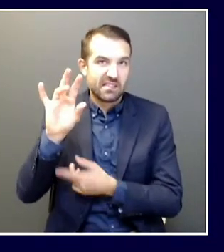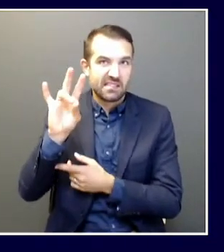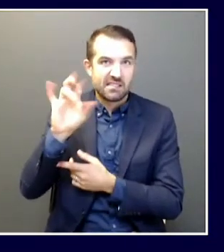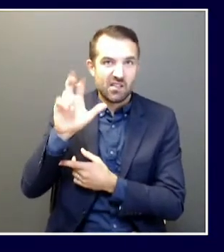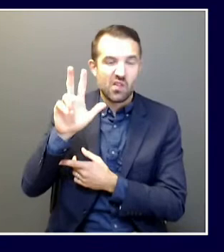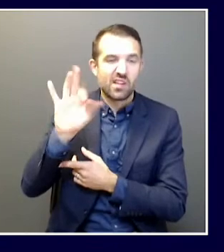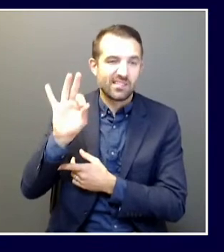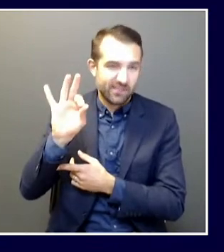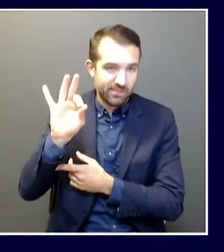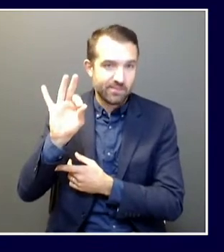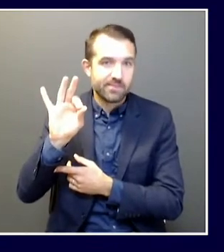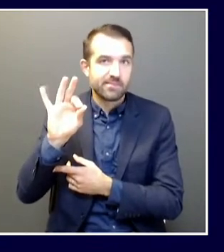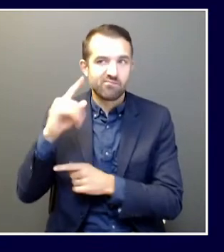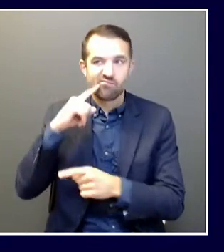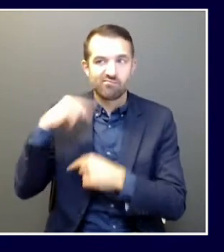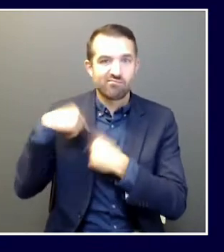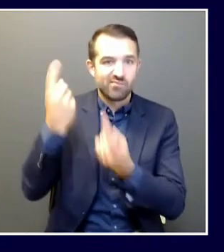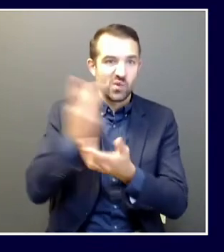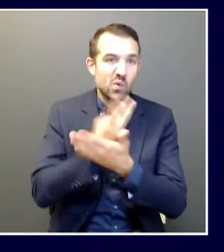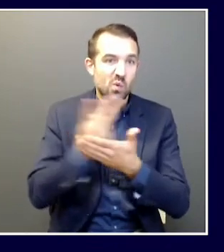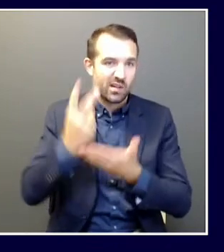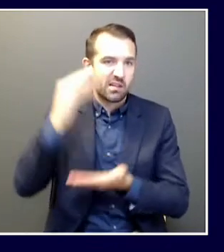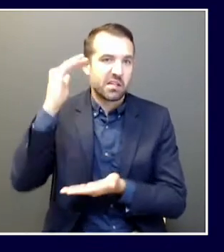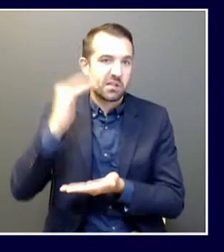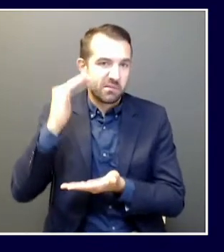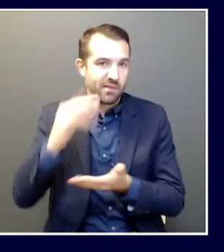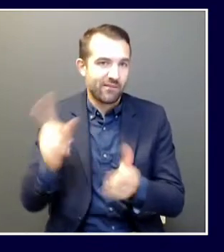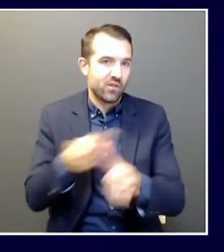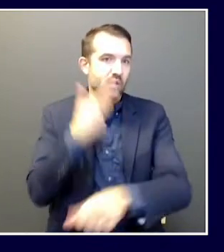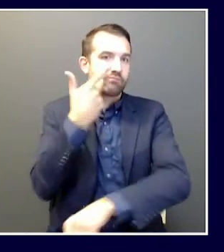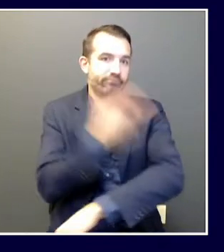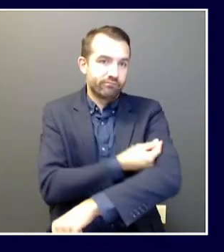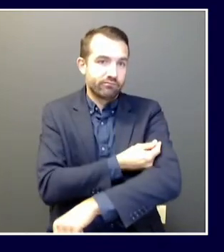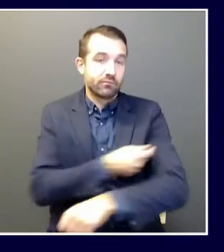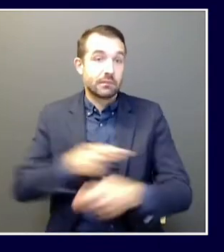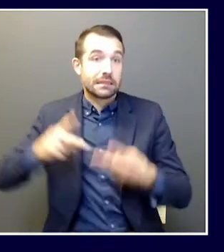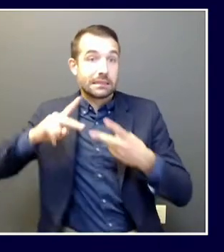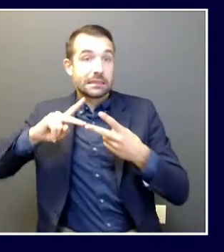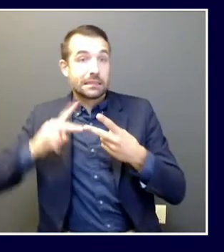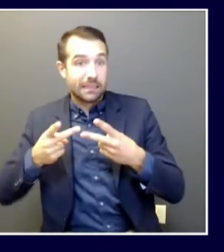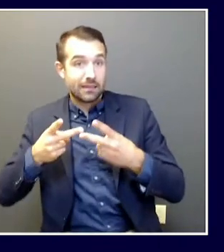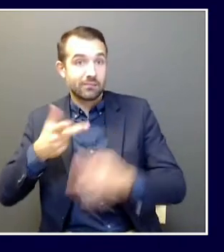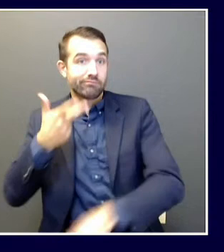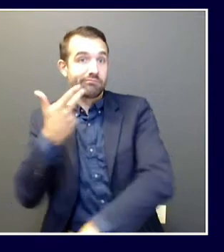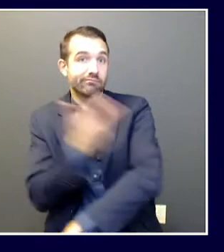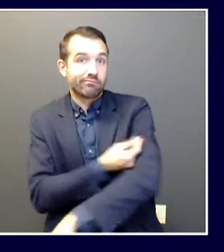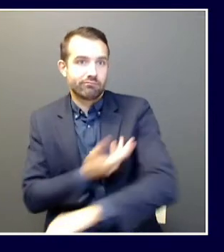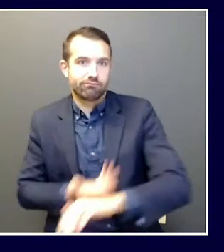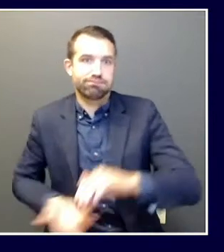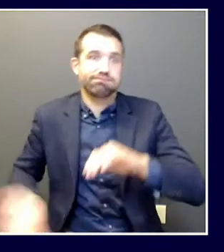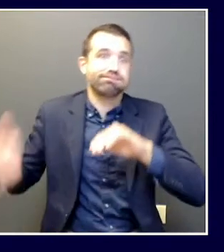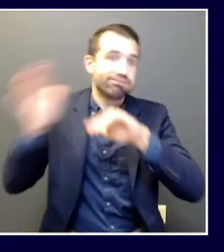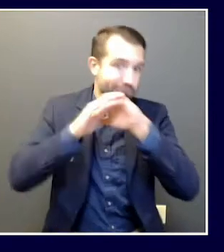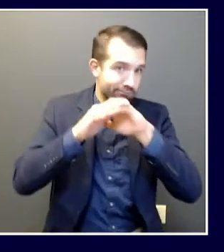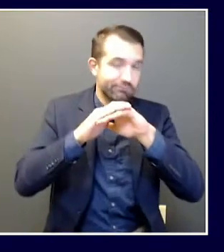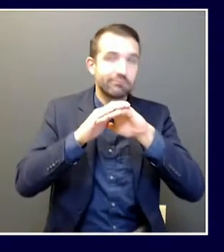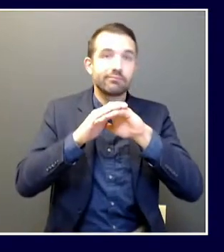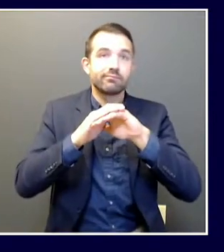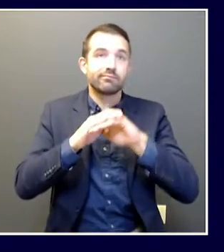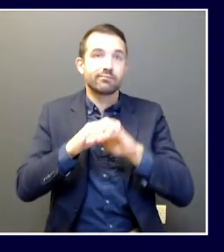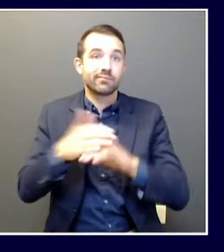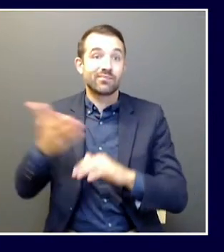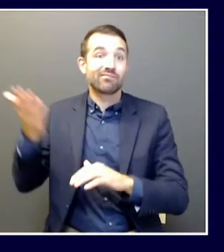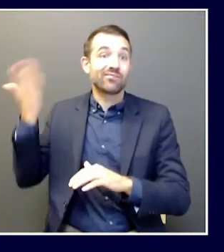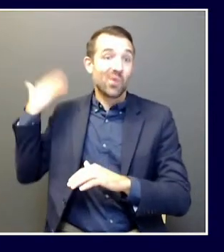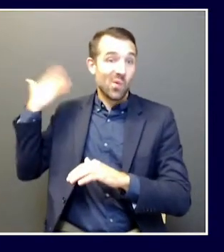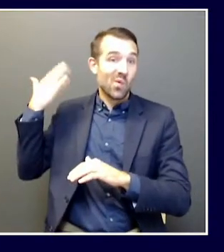the past 14 days. But second doses are up, quite considerably, in fact, going from 577